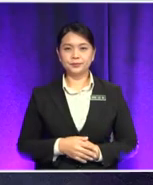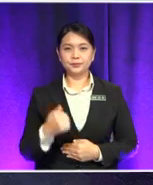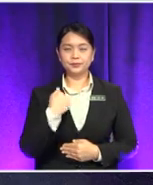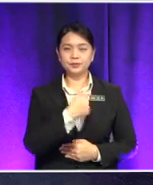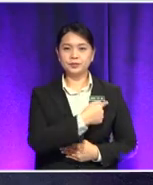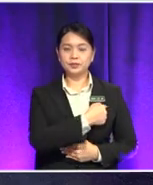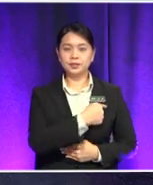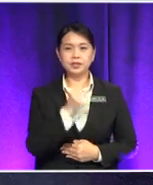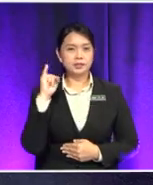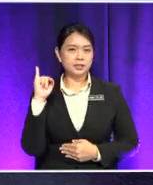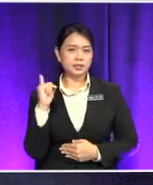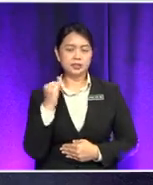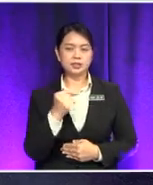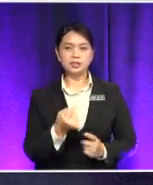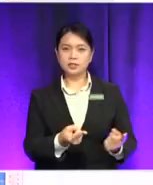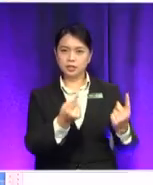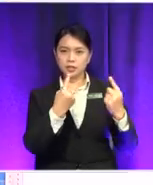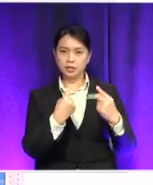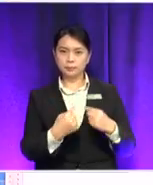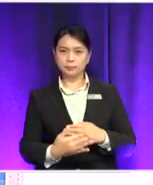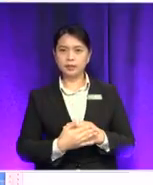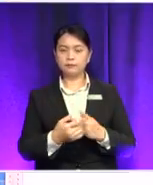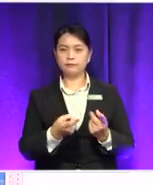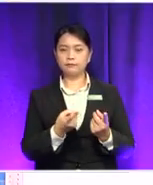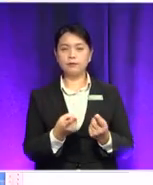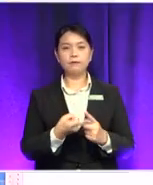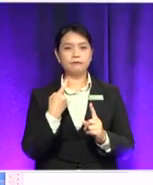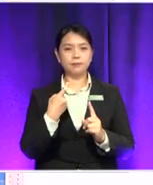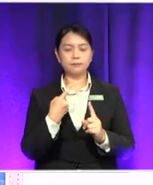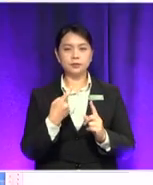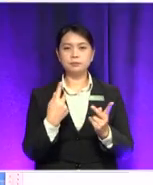back from the picnic. Yeah. And it was so much rubbish. Yes.